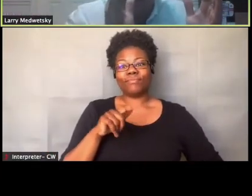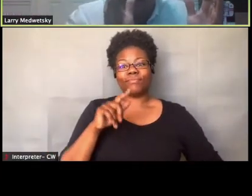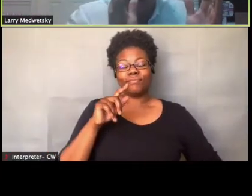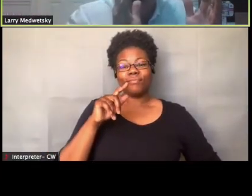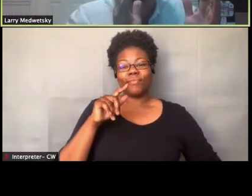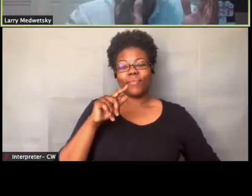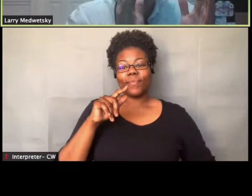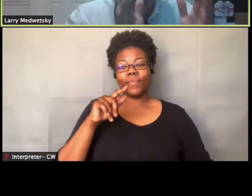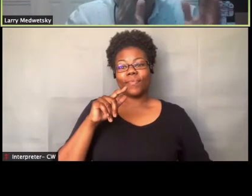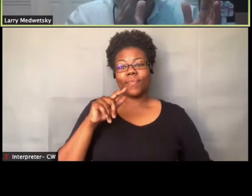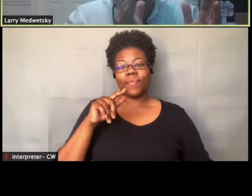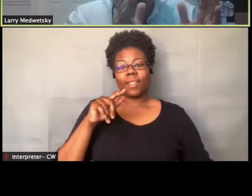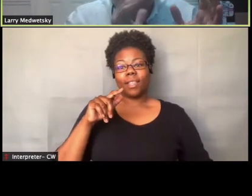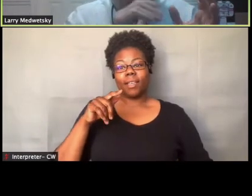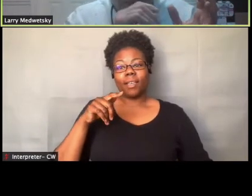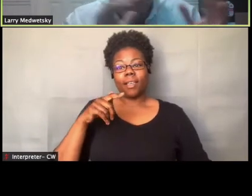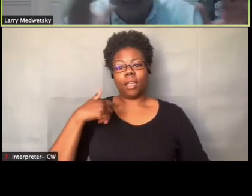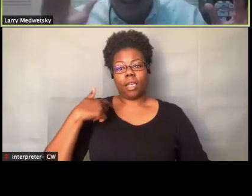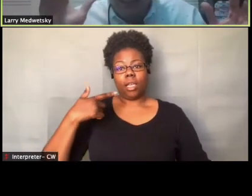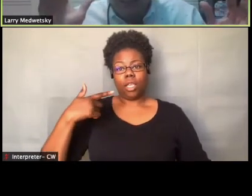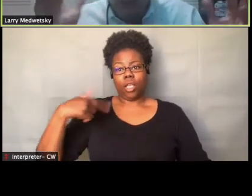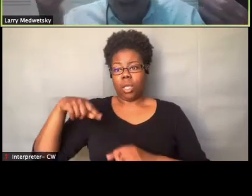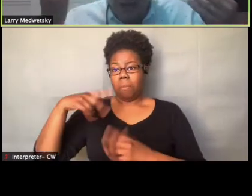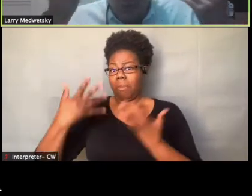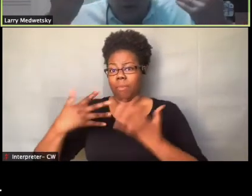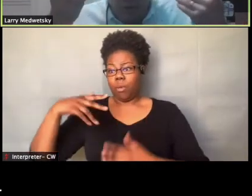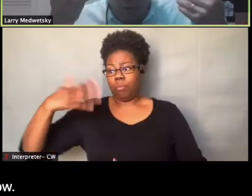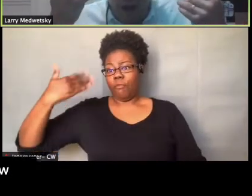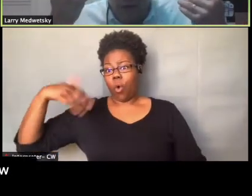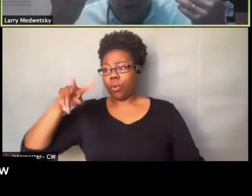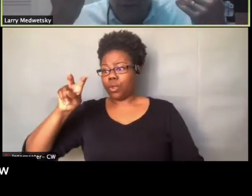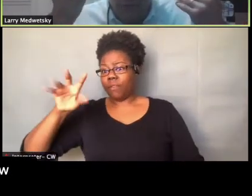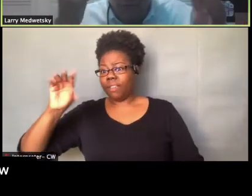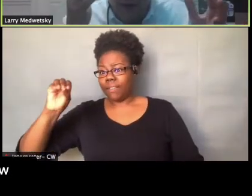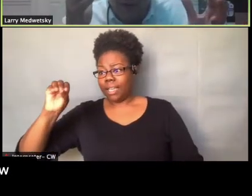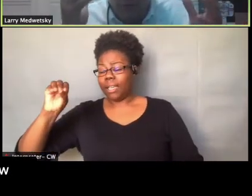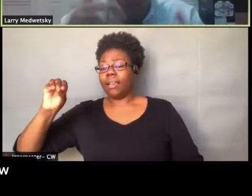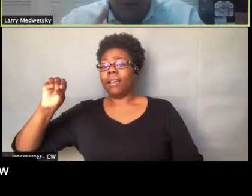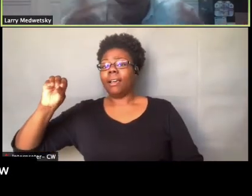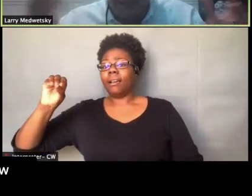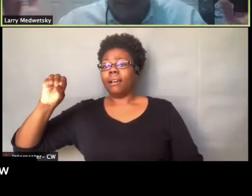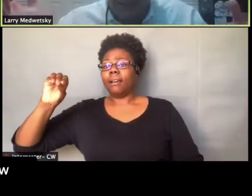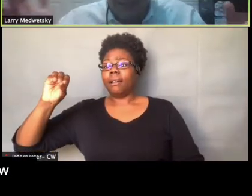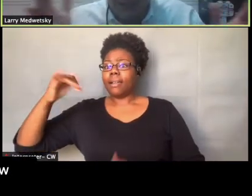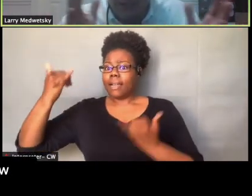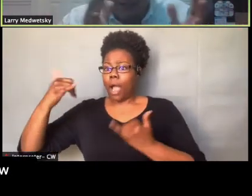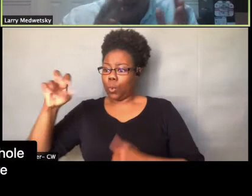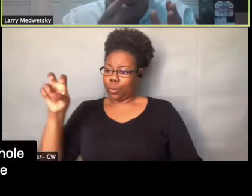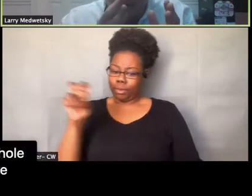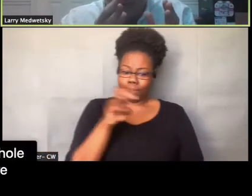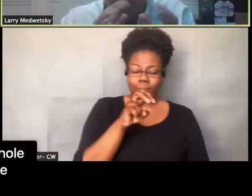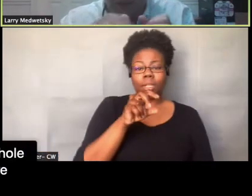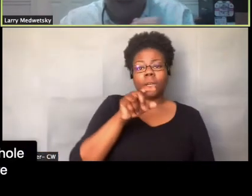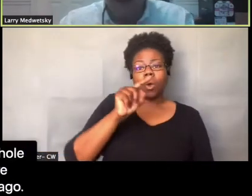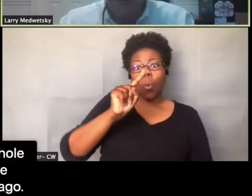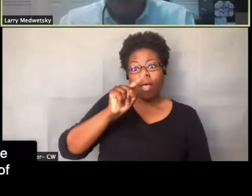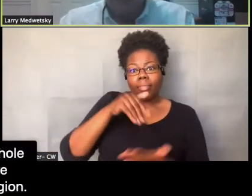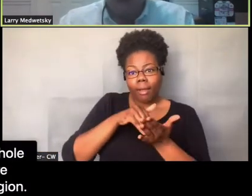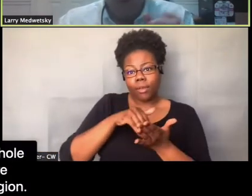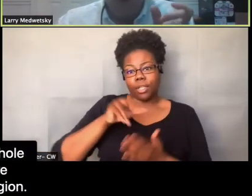to 250 to 1,000 hertz. So now you're requiring the brain to process sound in a narrow